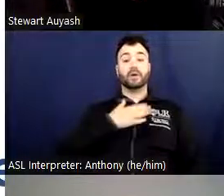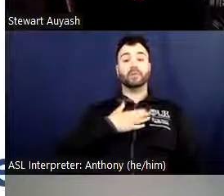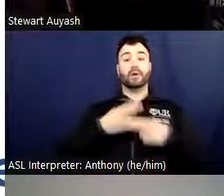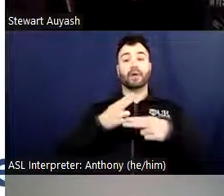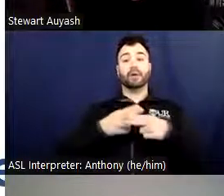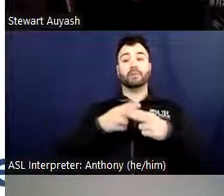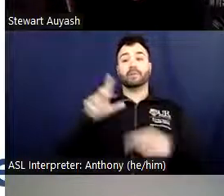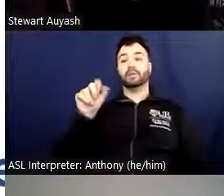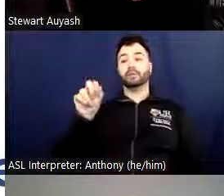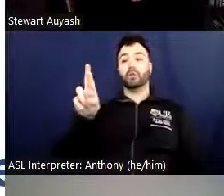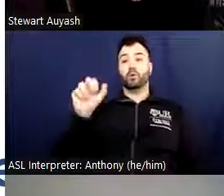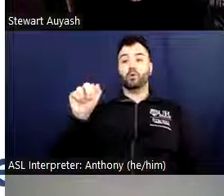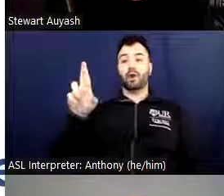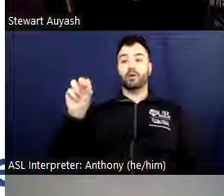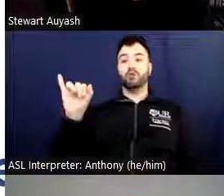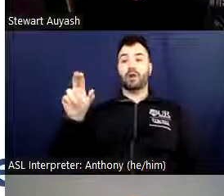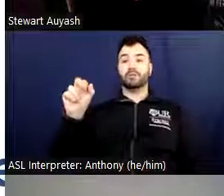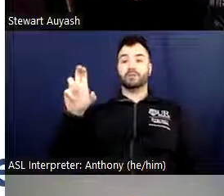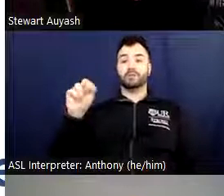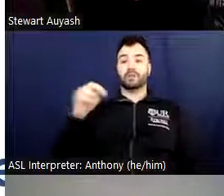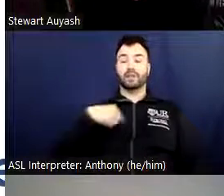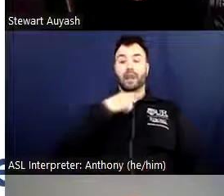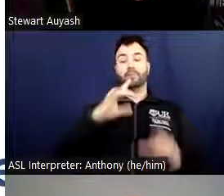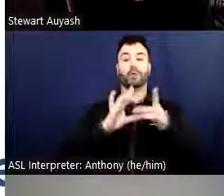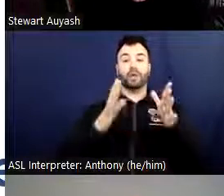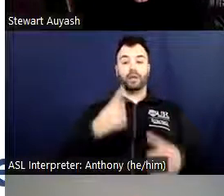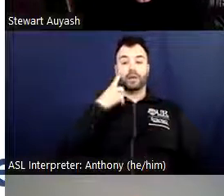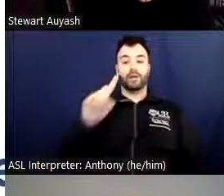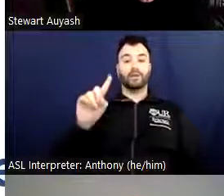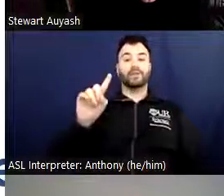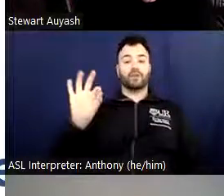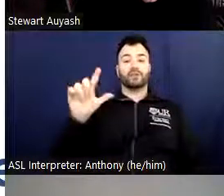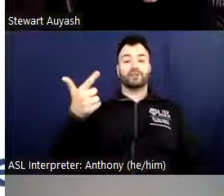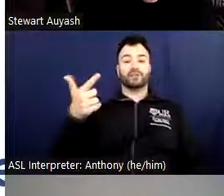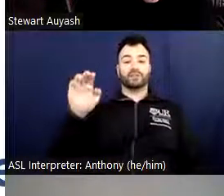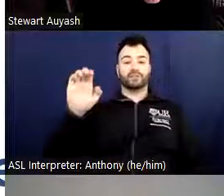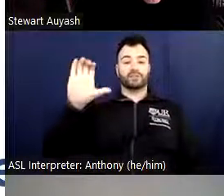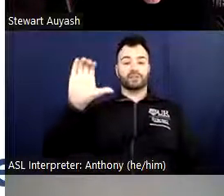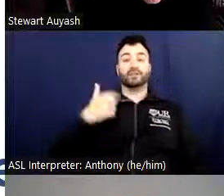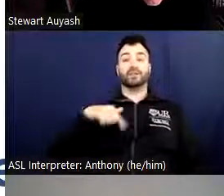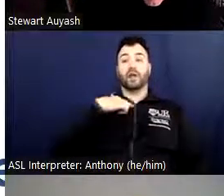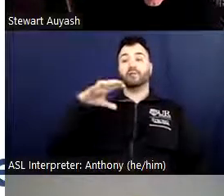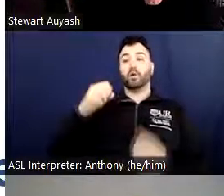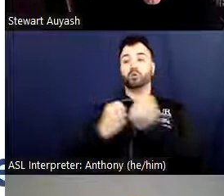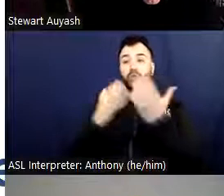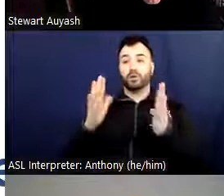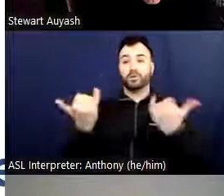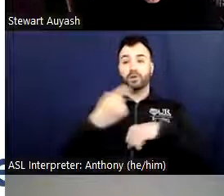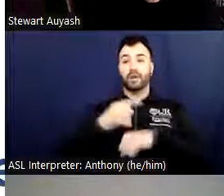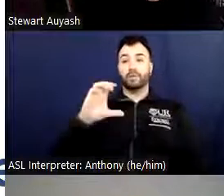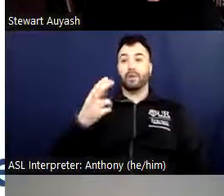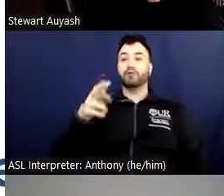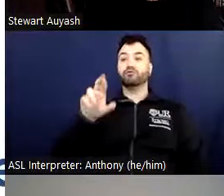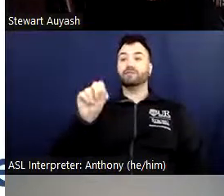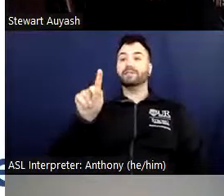and I am the program coordinator for the Finger Lakes Geriatric Education Center. My co-host and co-sponsor is Christine Chappell, the administrative coordinator